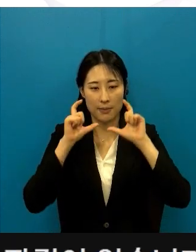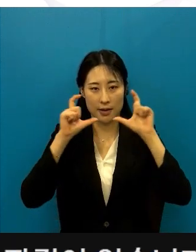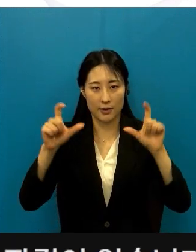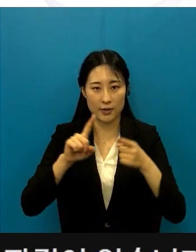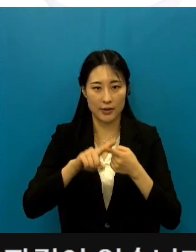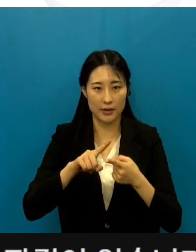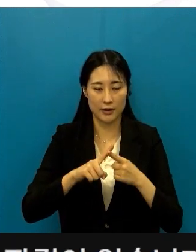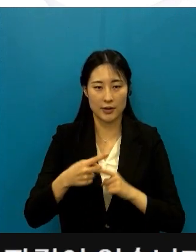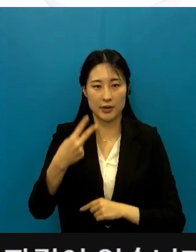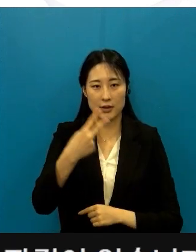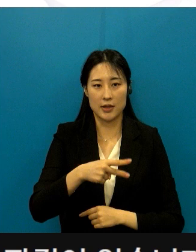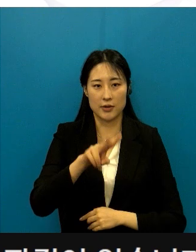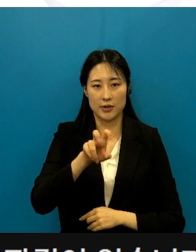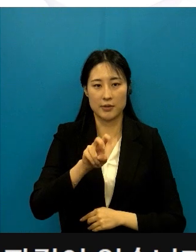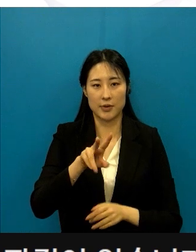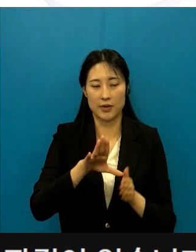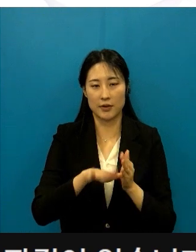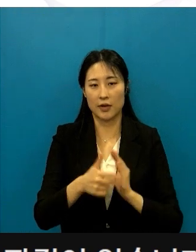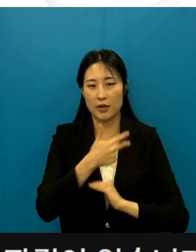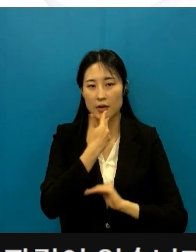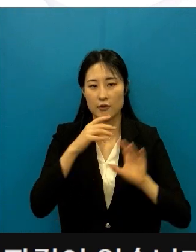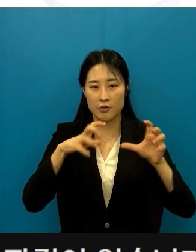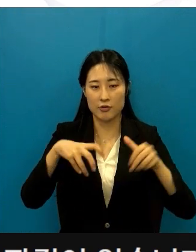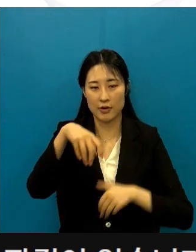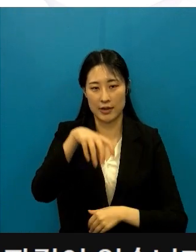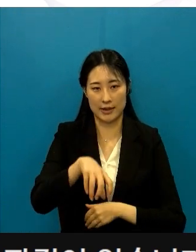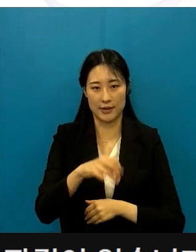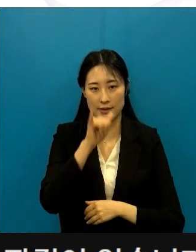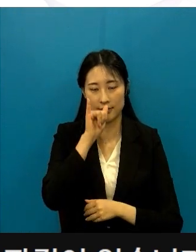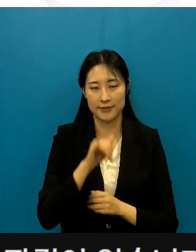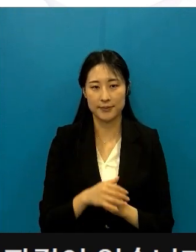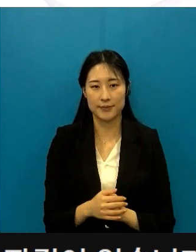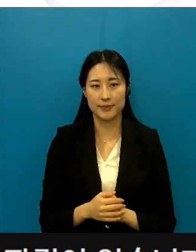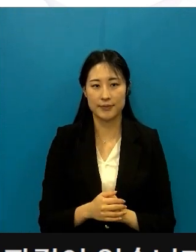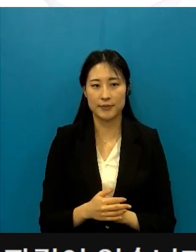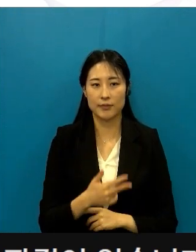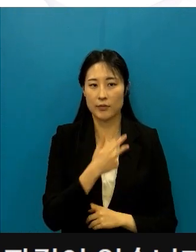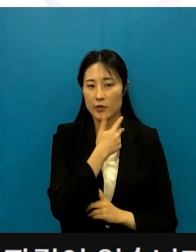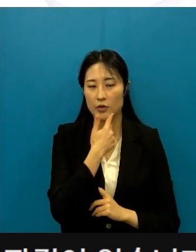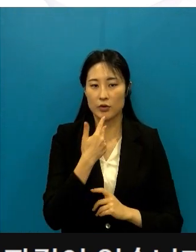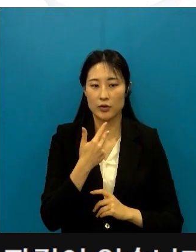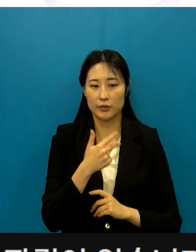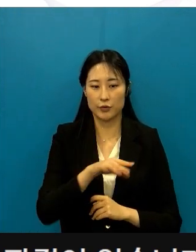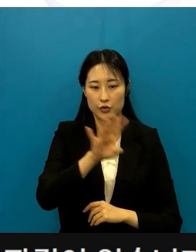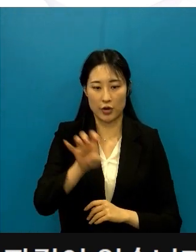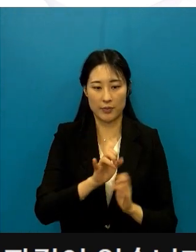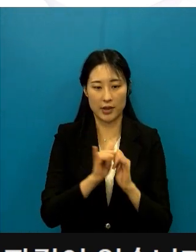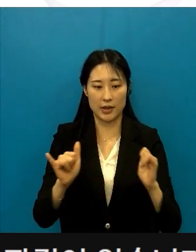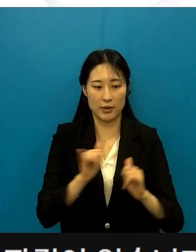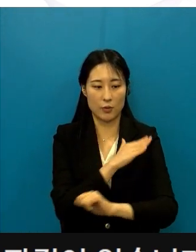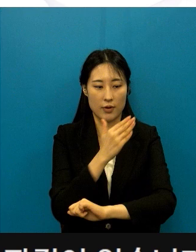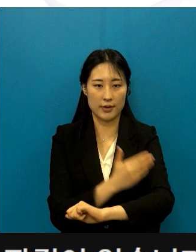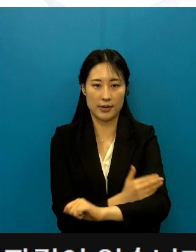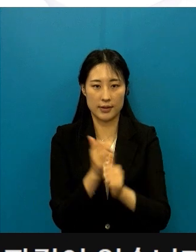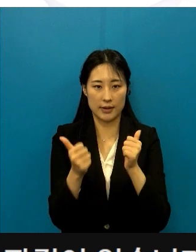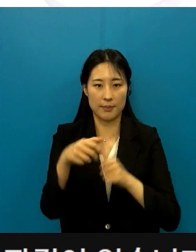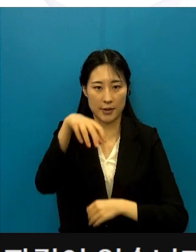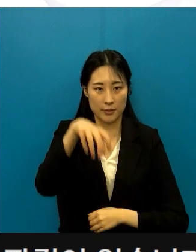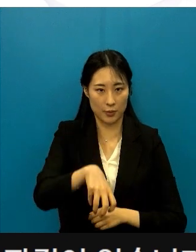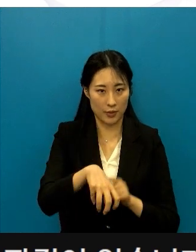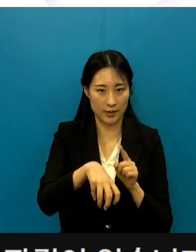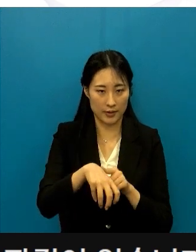Court of Human Rights has been very clear that Article 2 cannot be interpreted as conferring